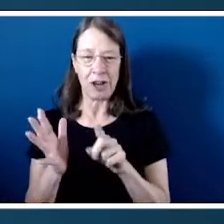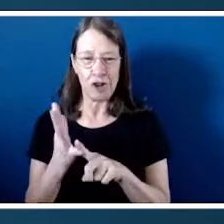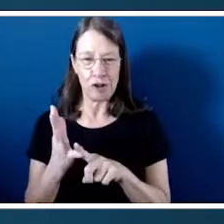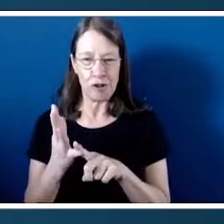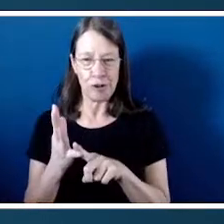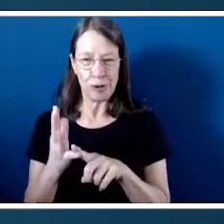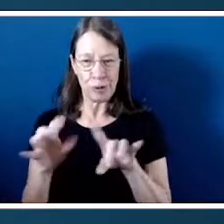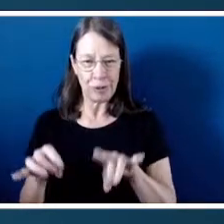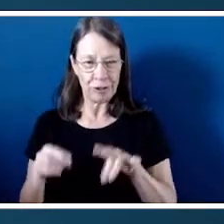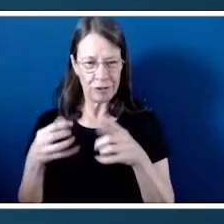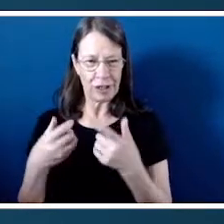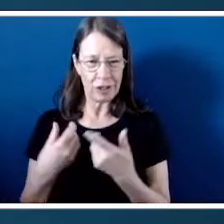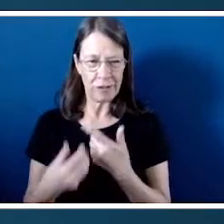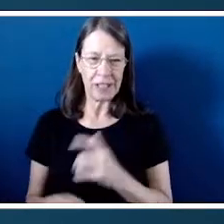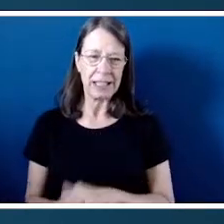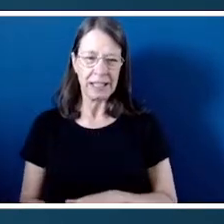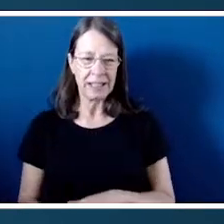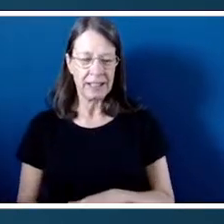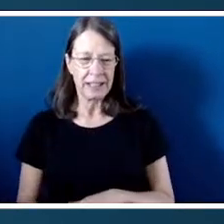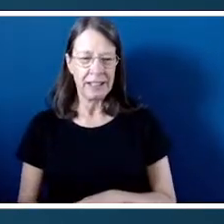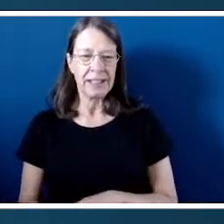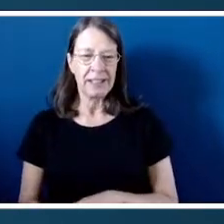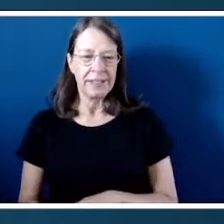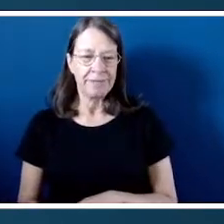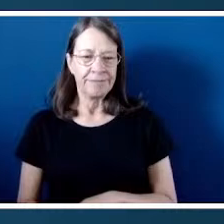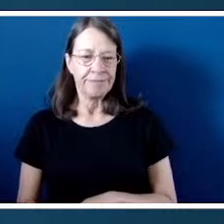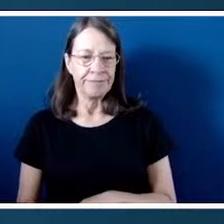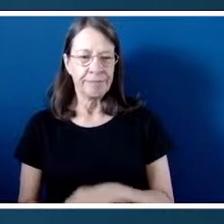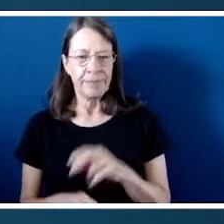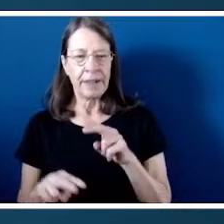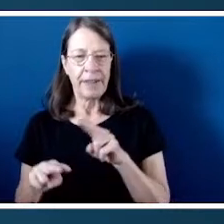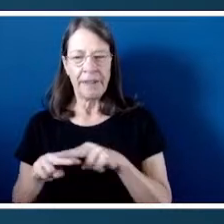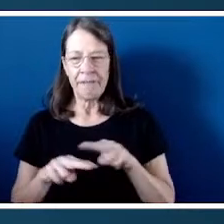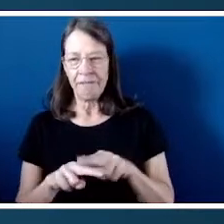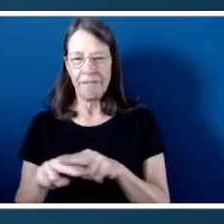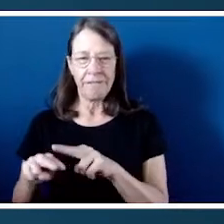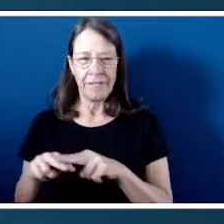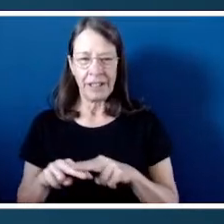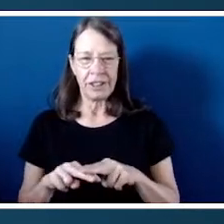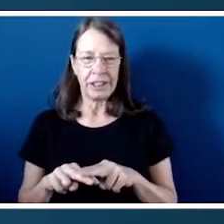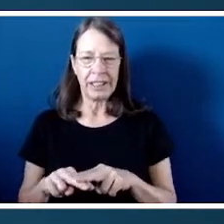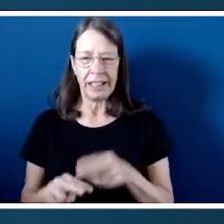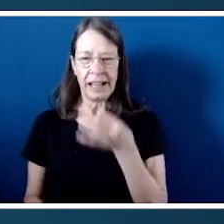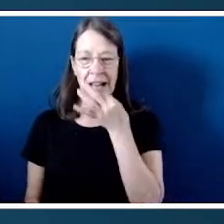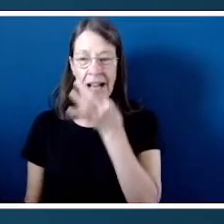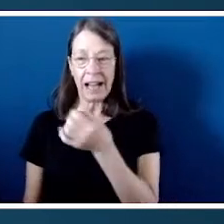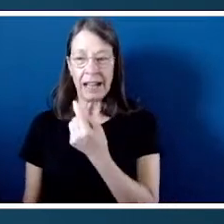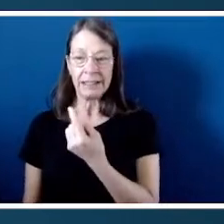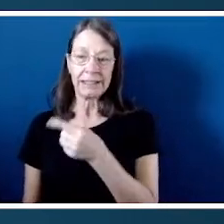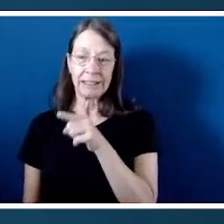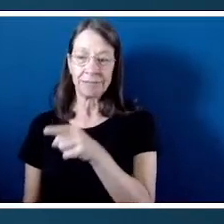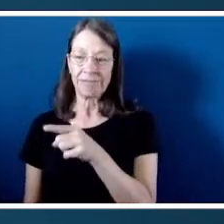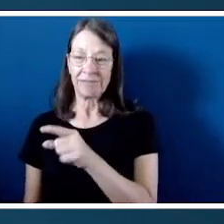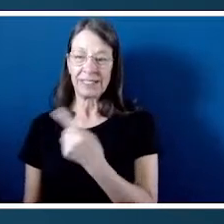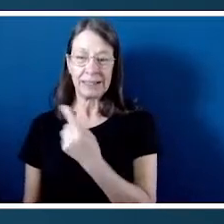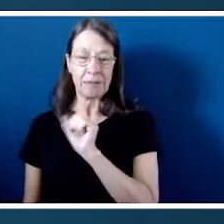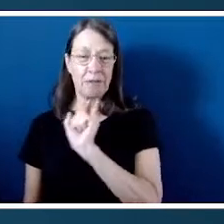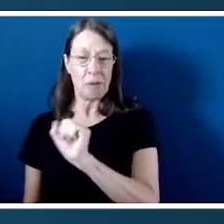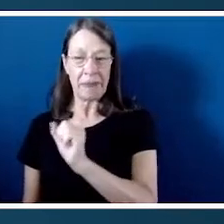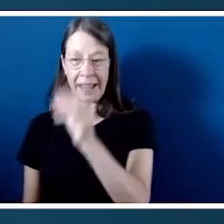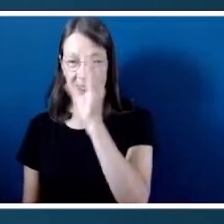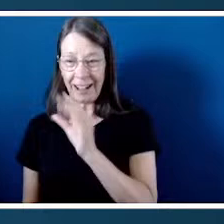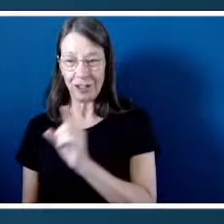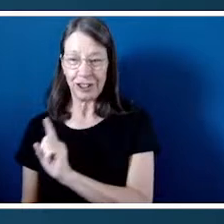that Fiji sent the late Professor Bridgelal to build capacity because Australia did not have the capacity for historical